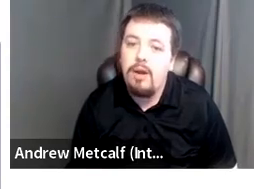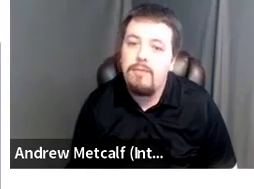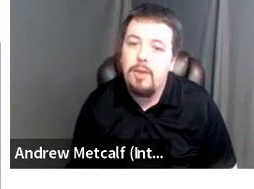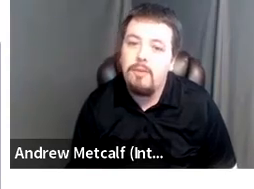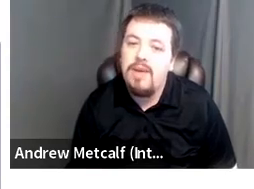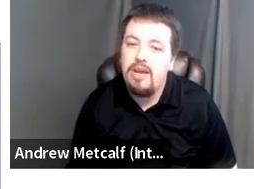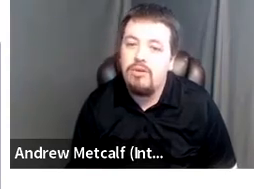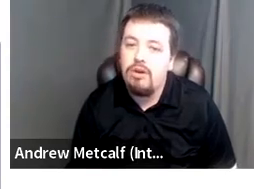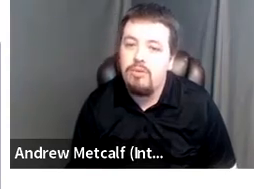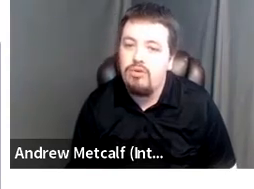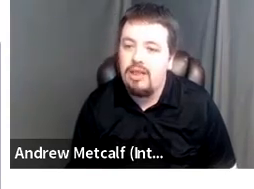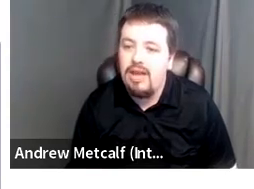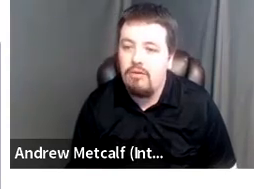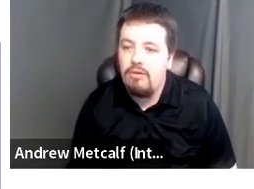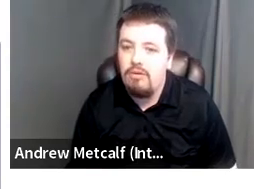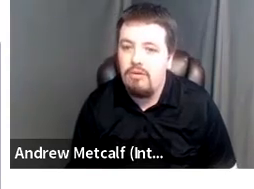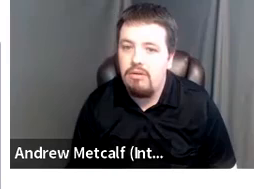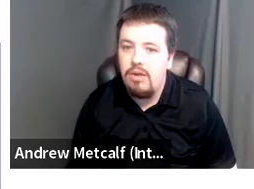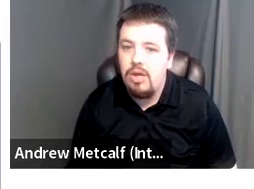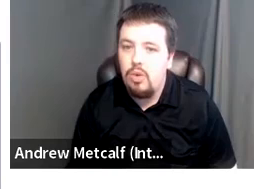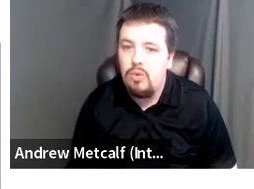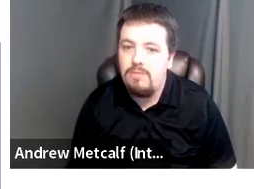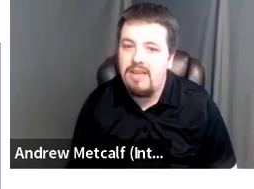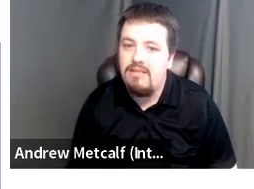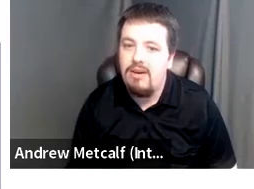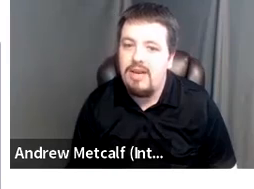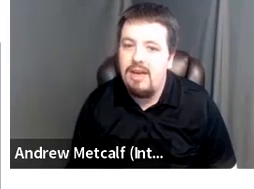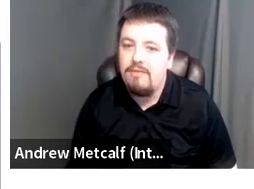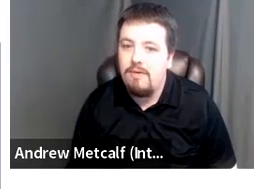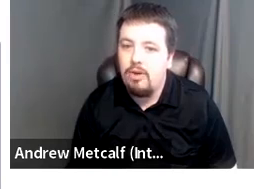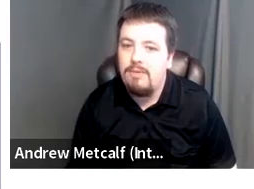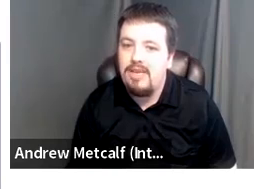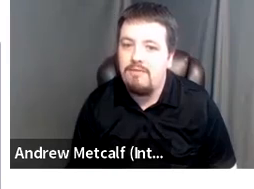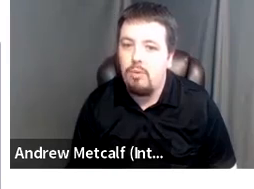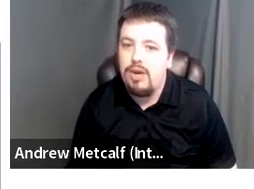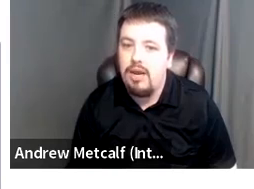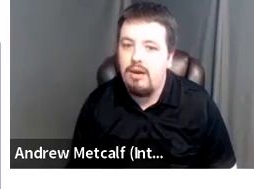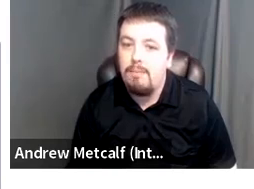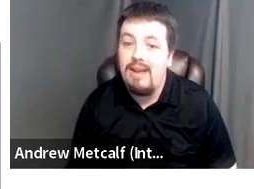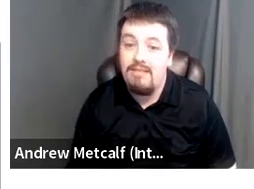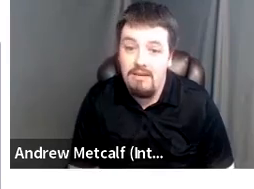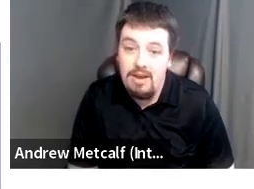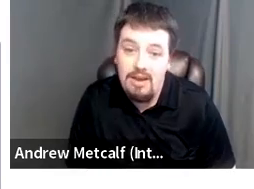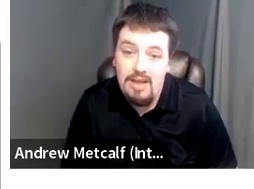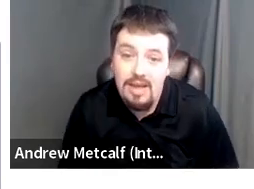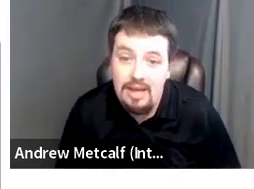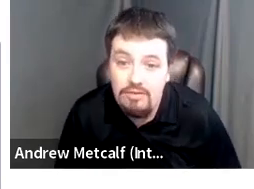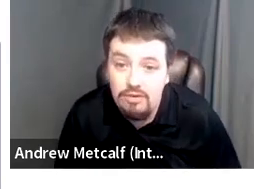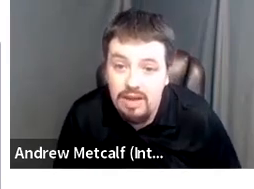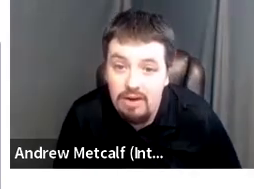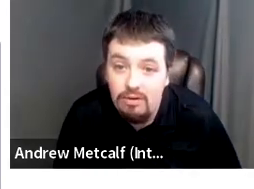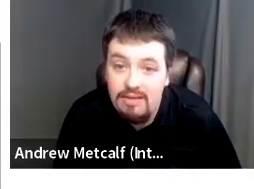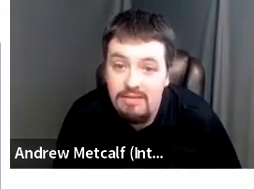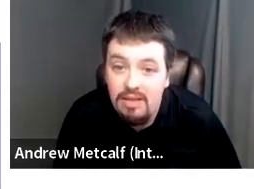And there's a medical term, unilateral, which means they're deaf. You can be deaf in one ear. My son